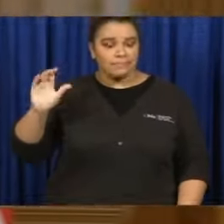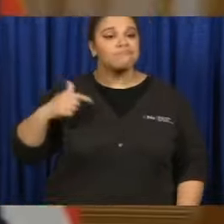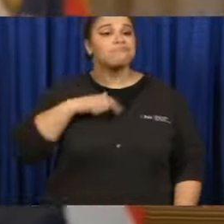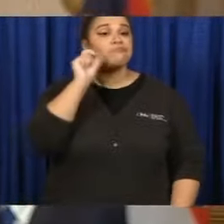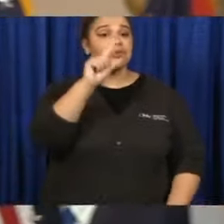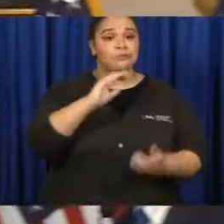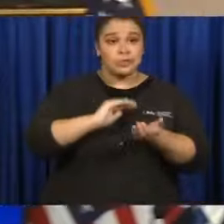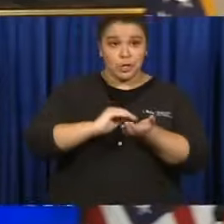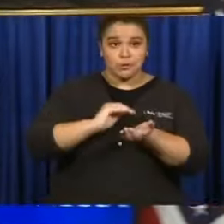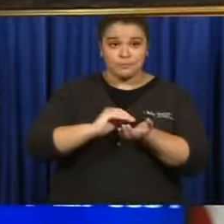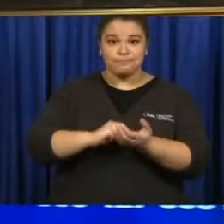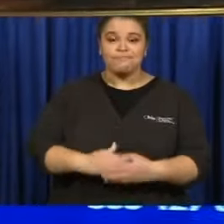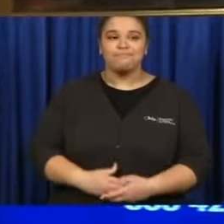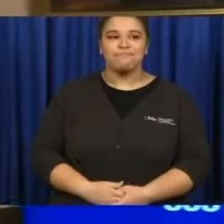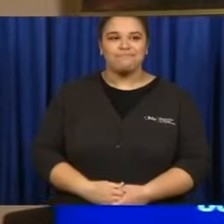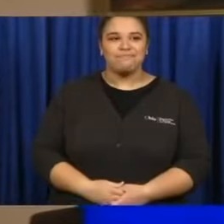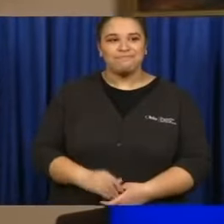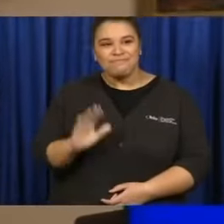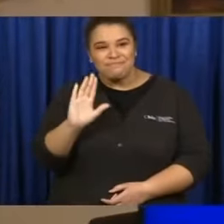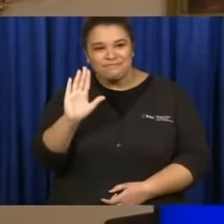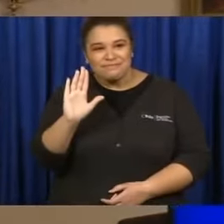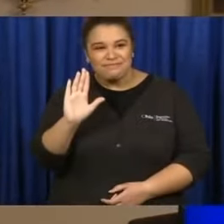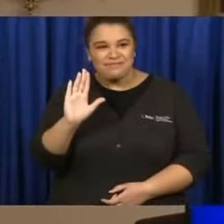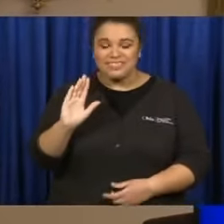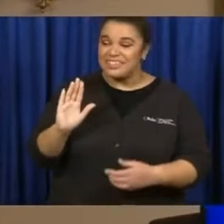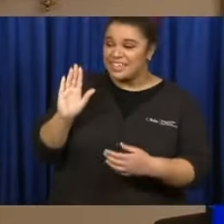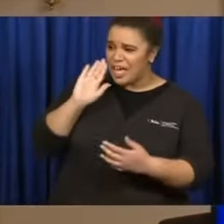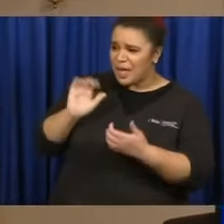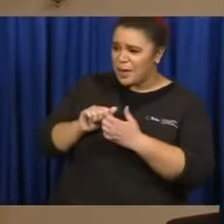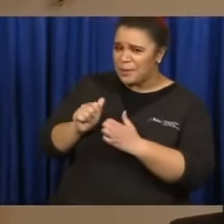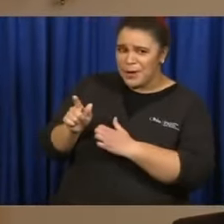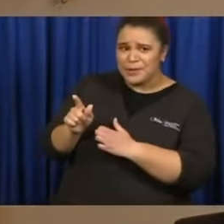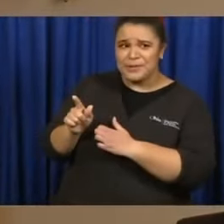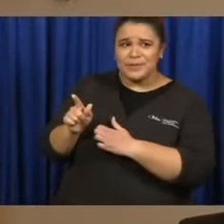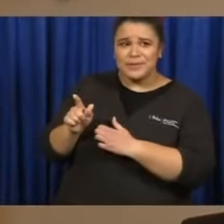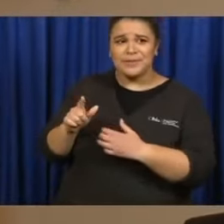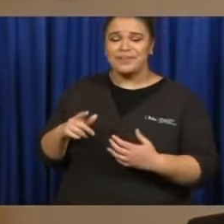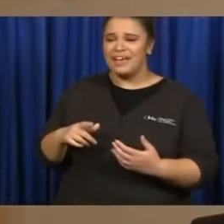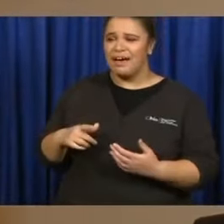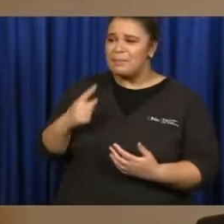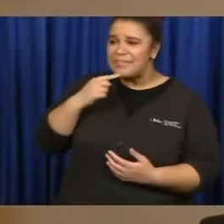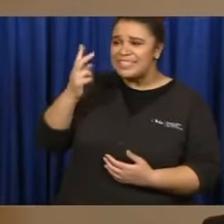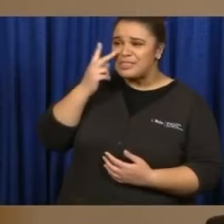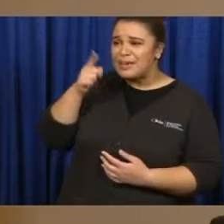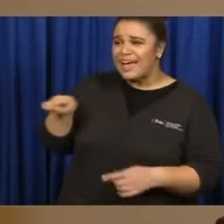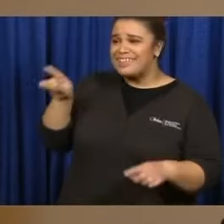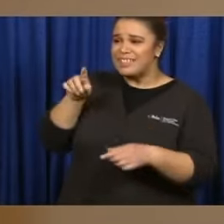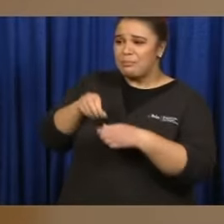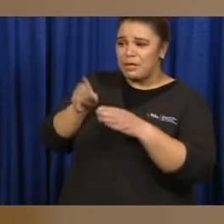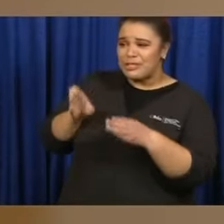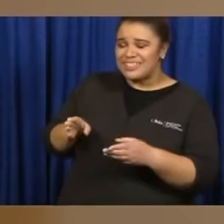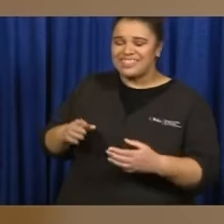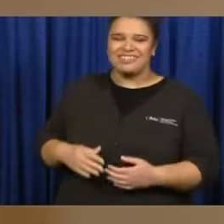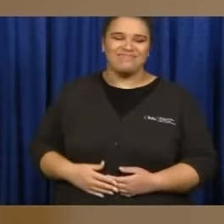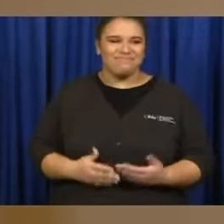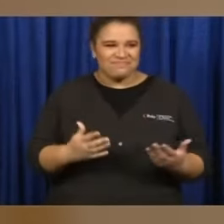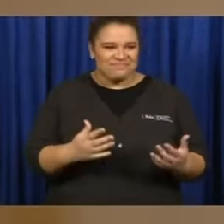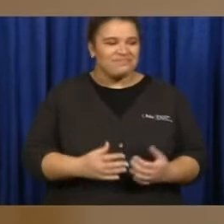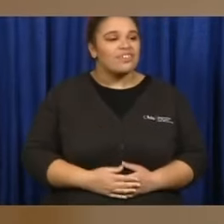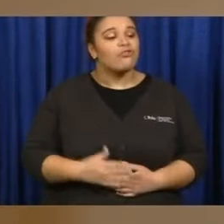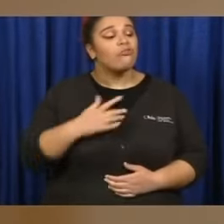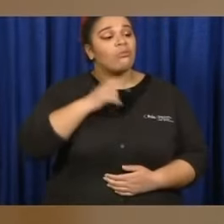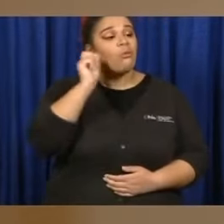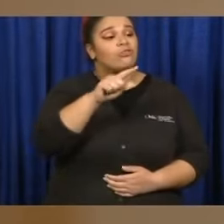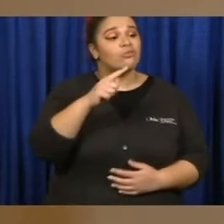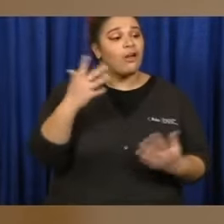Hi, Kevin. Hi, how are you? I know, I miss seeing all of you in person. Yeah. So my question is about social distancing.